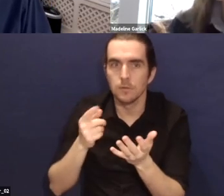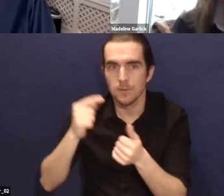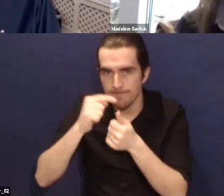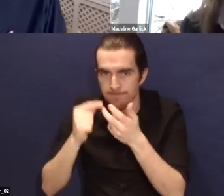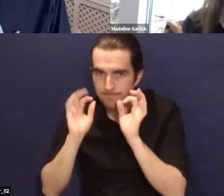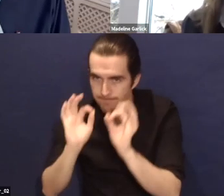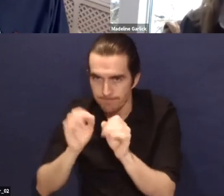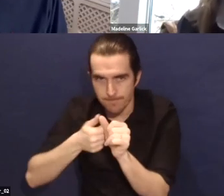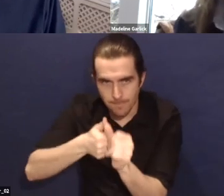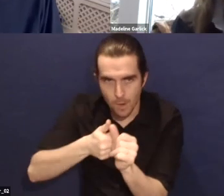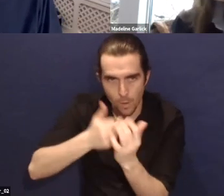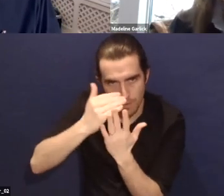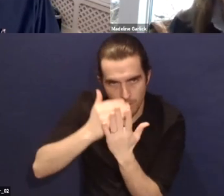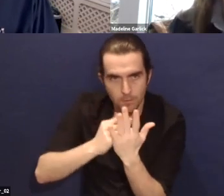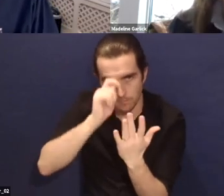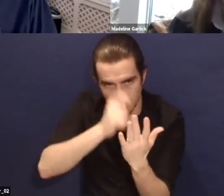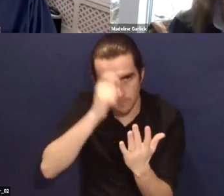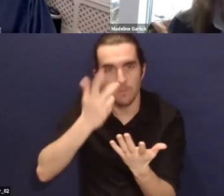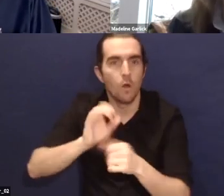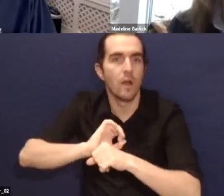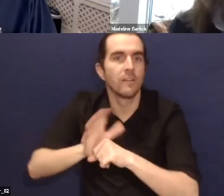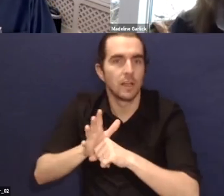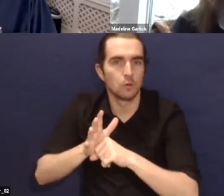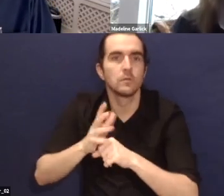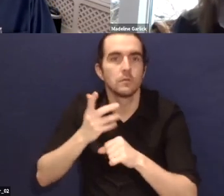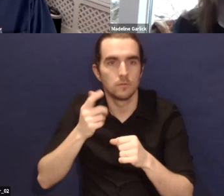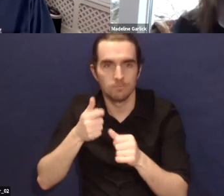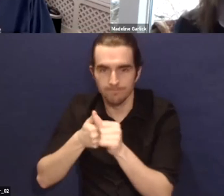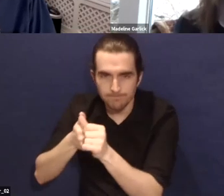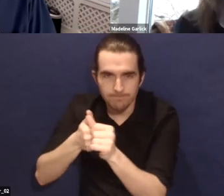of seeking to have their asylum claim